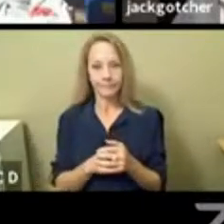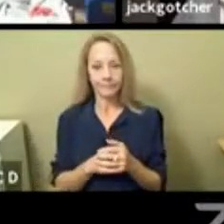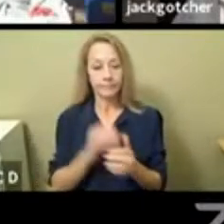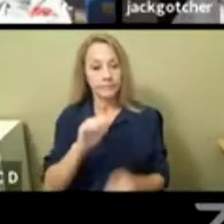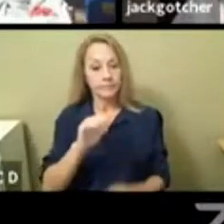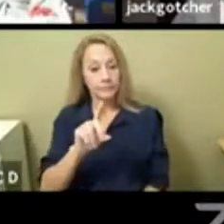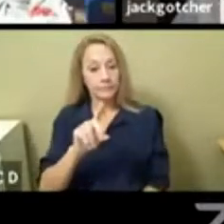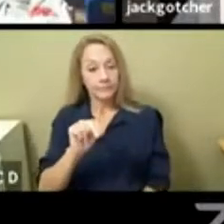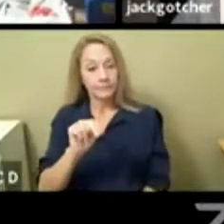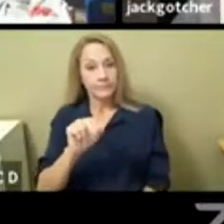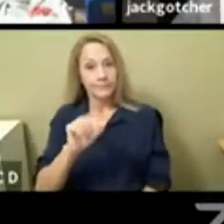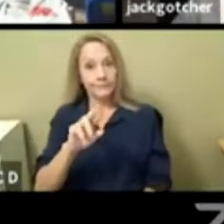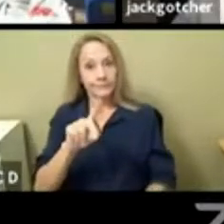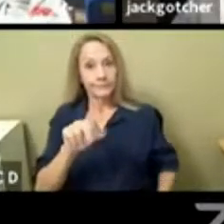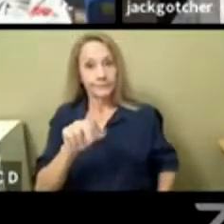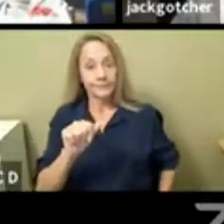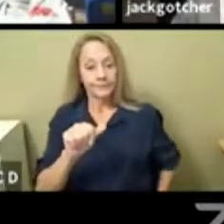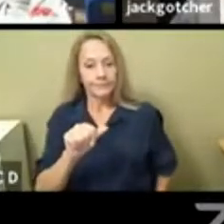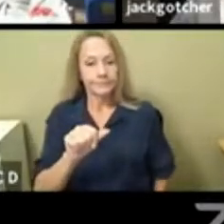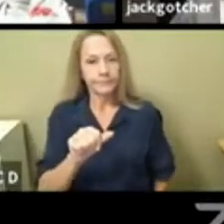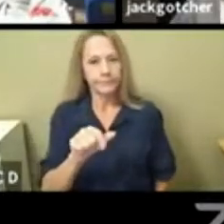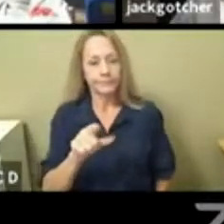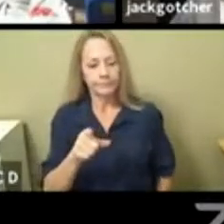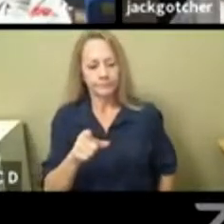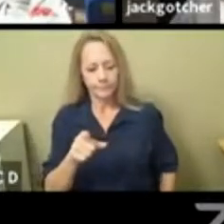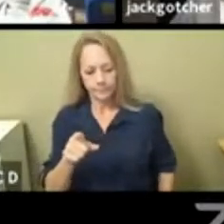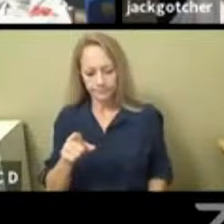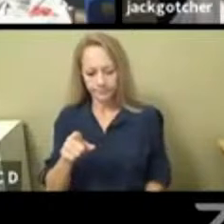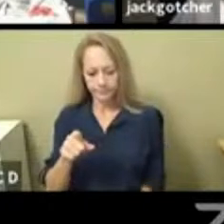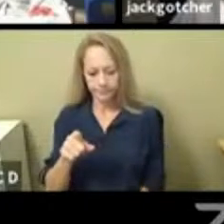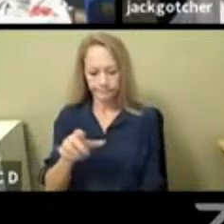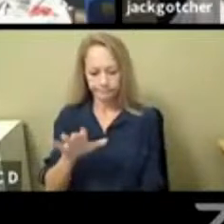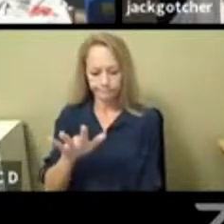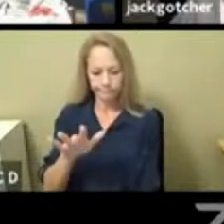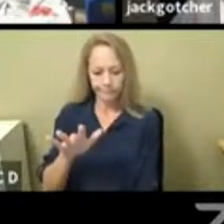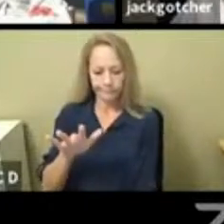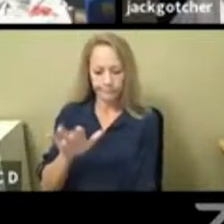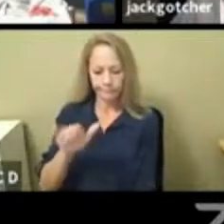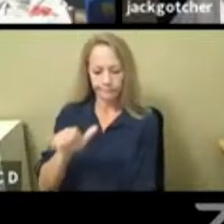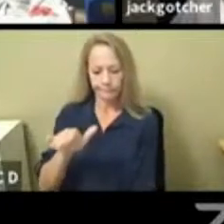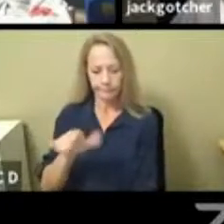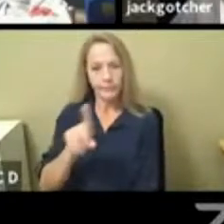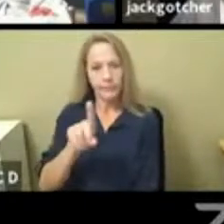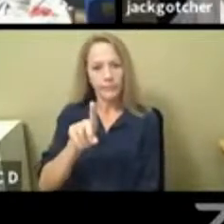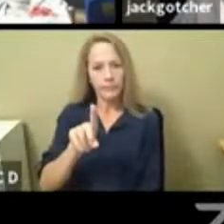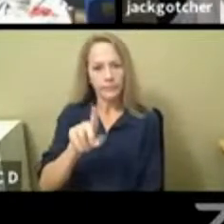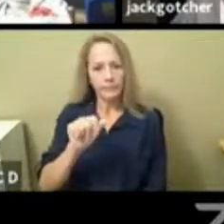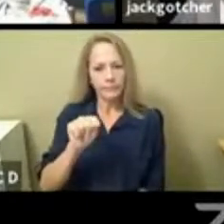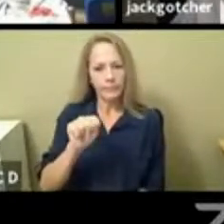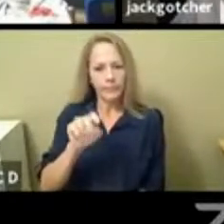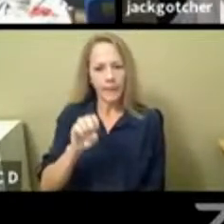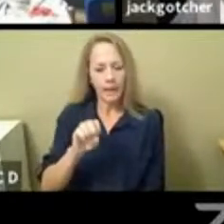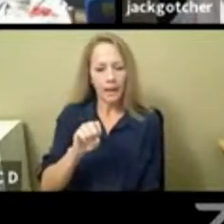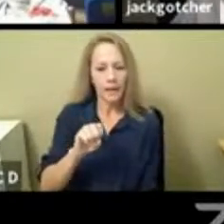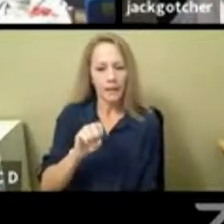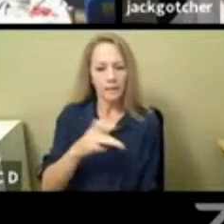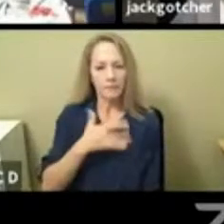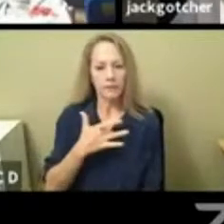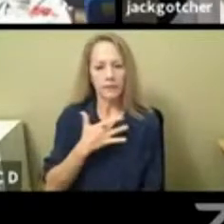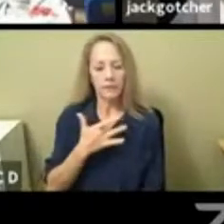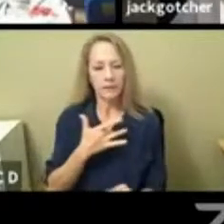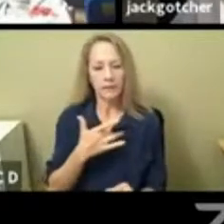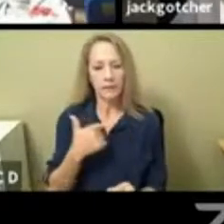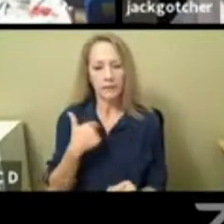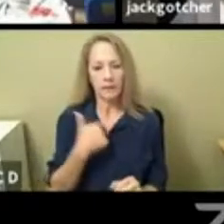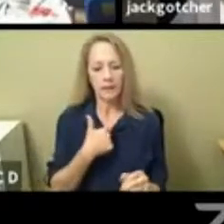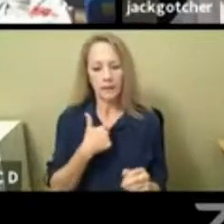Narda, I believe the date that is most likely for us to move that meeting to